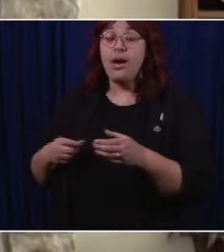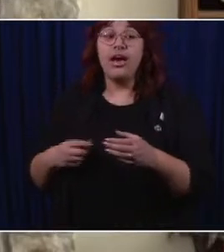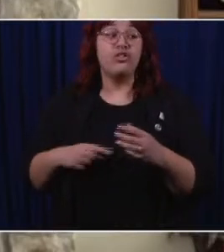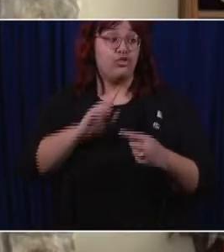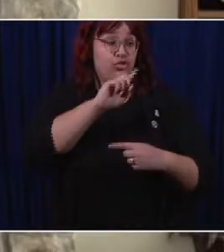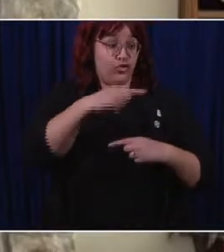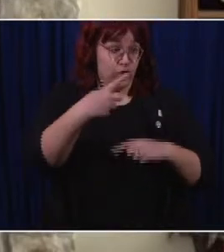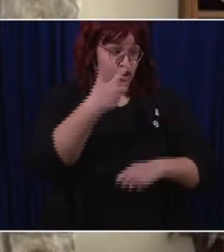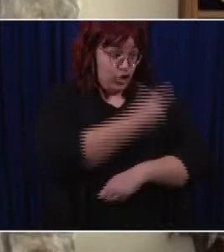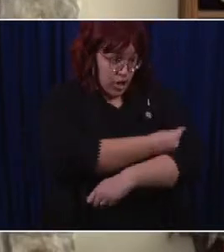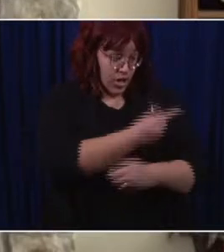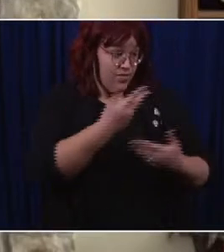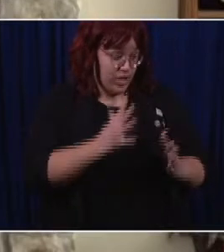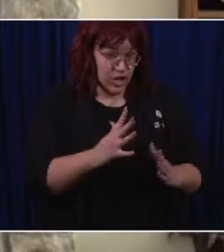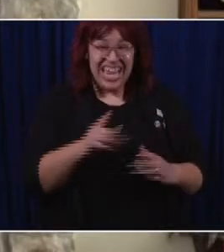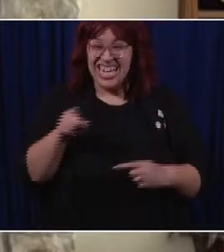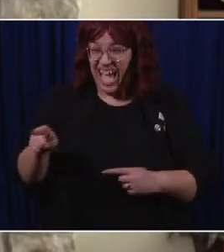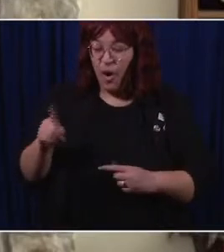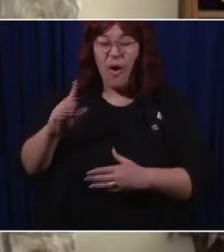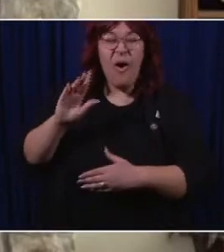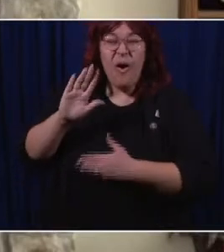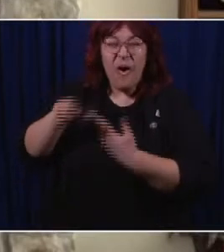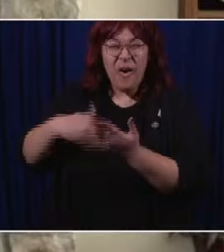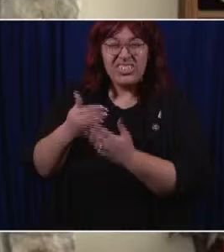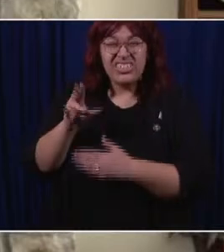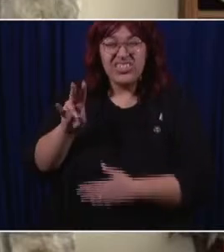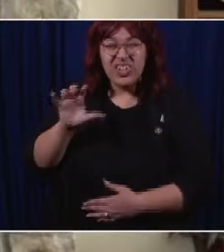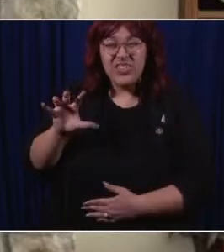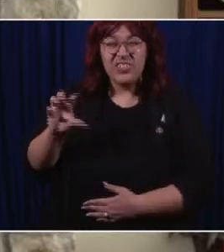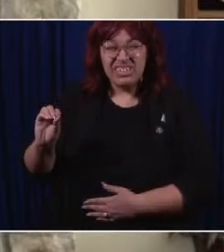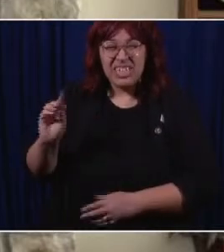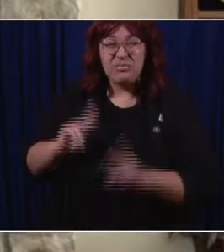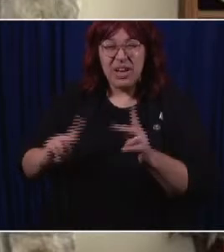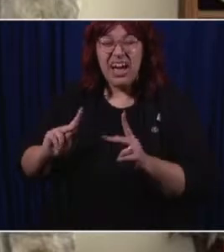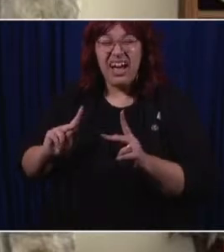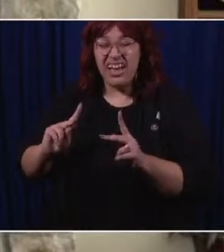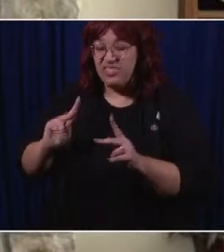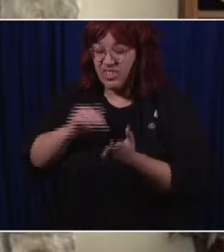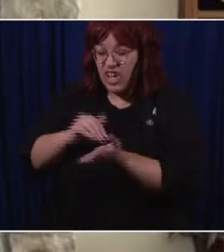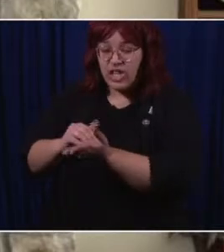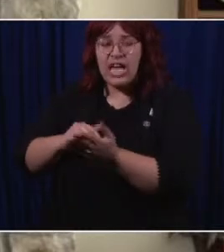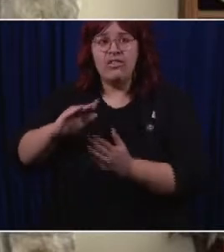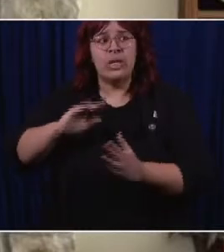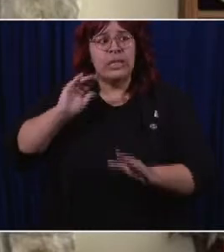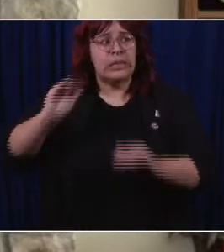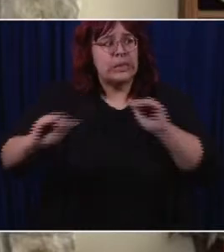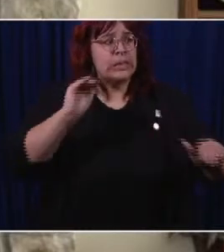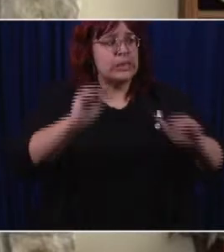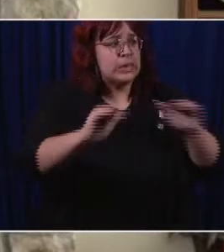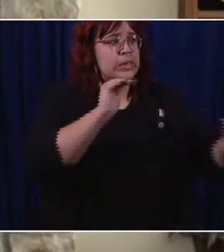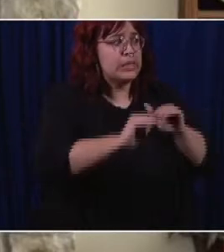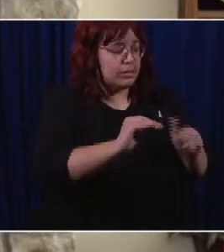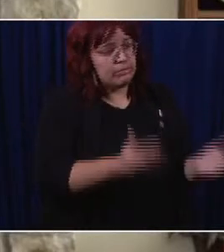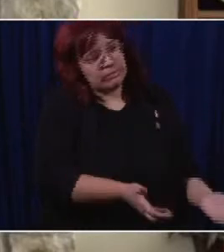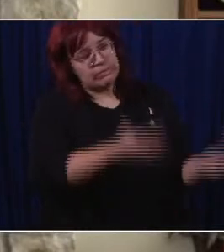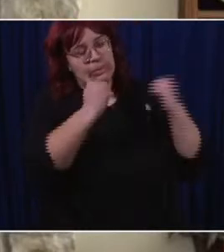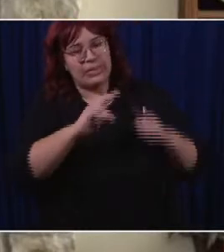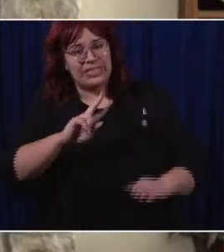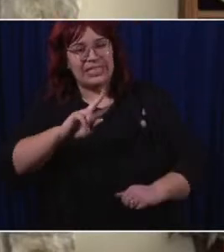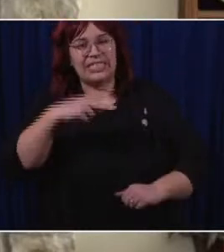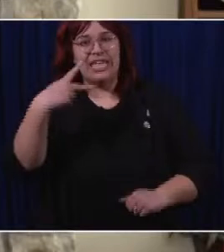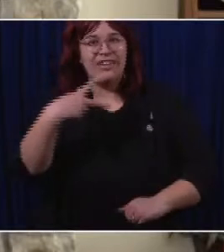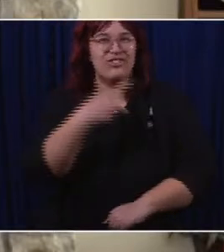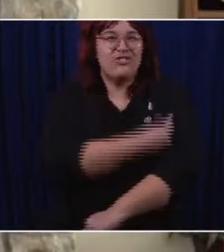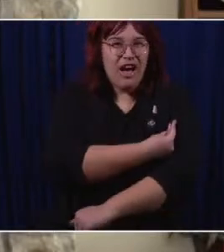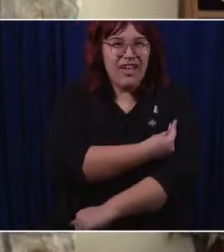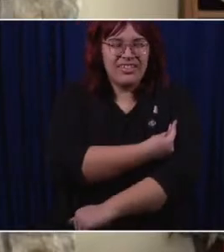second shots? What is it specifically so that people feel comfortable and are assured that their second dose is going to be there?